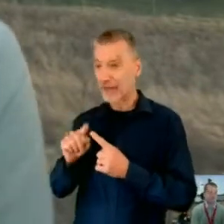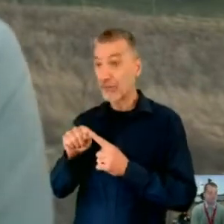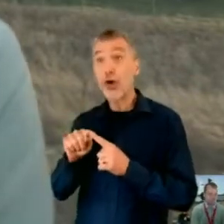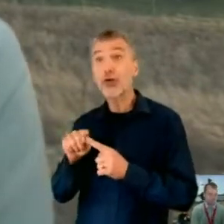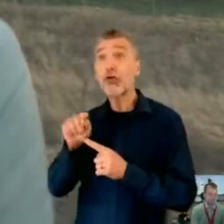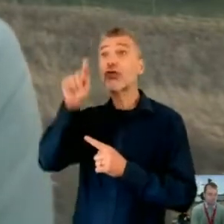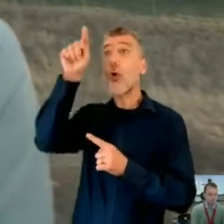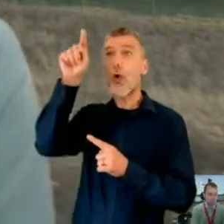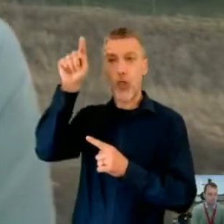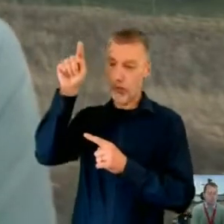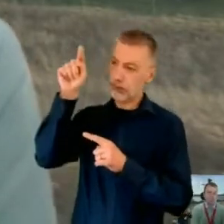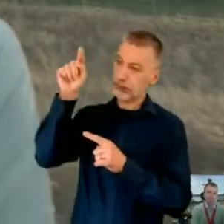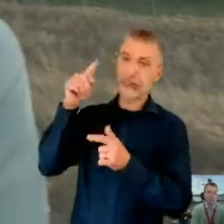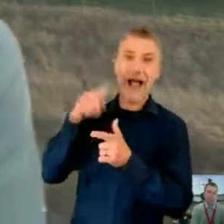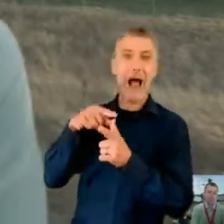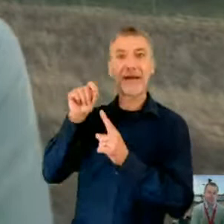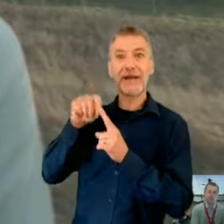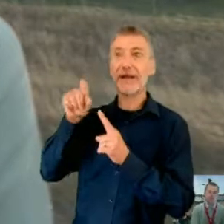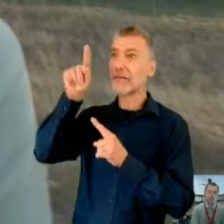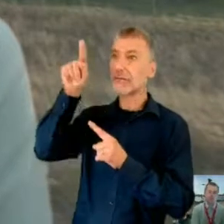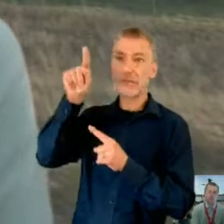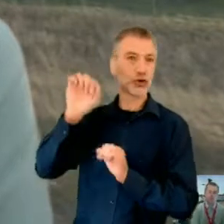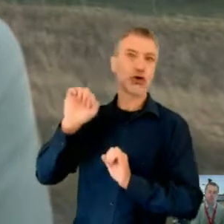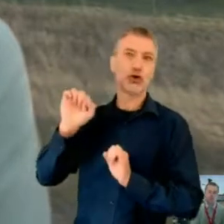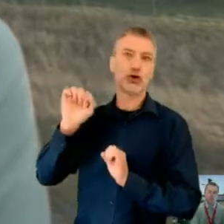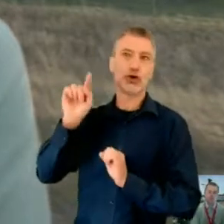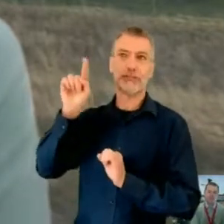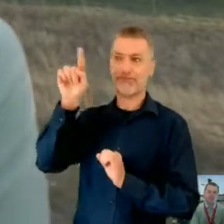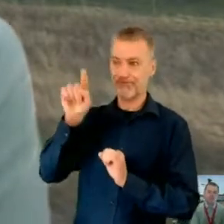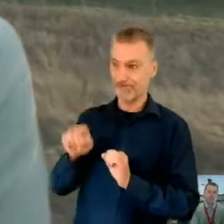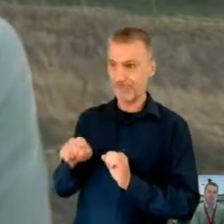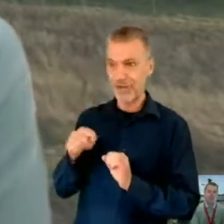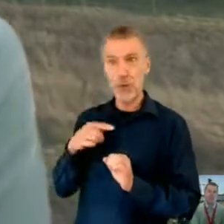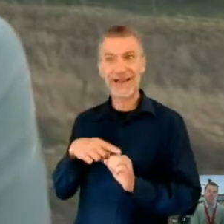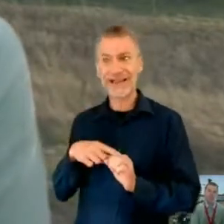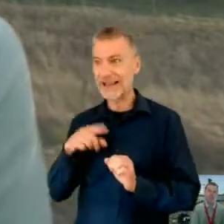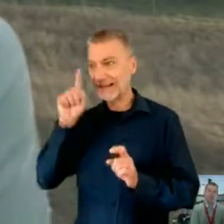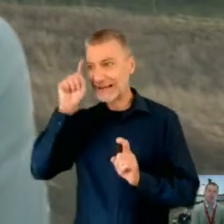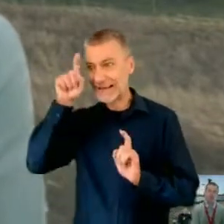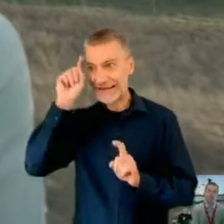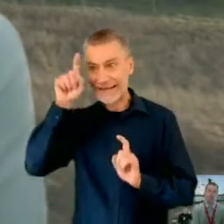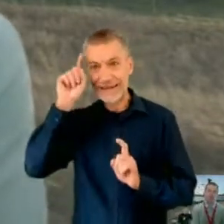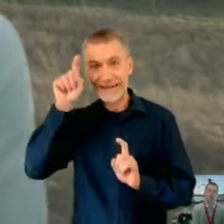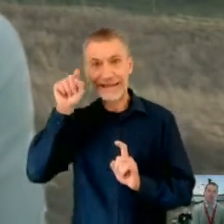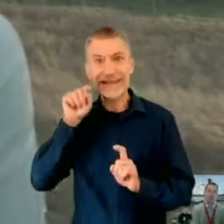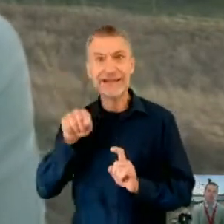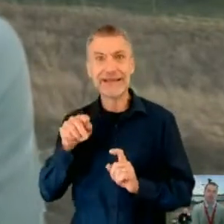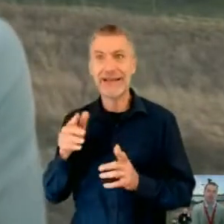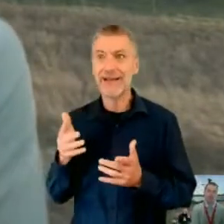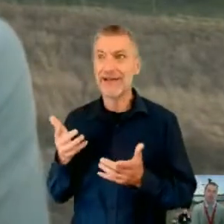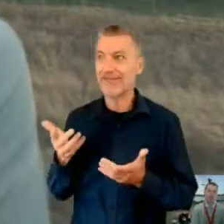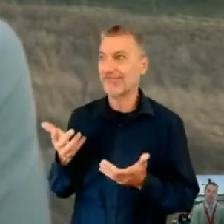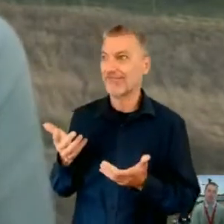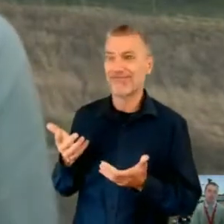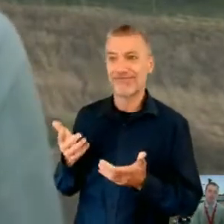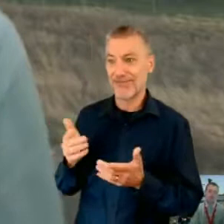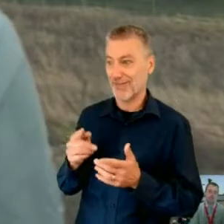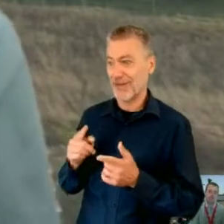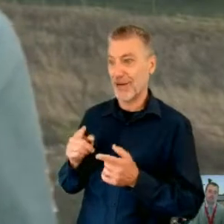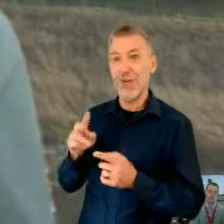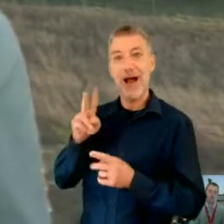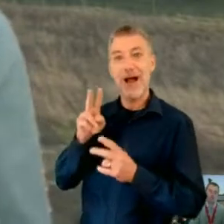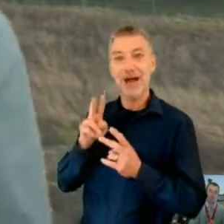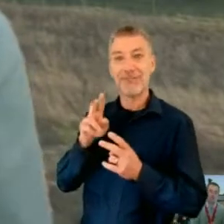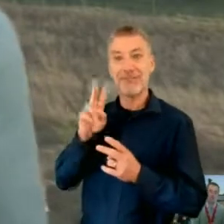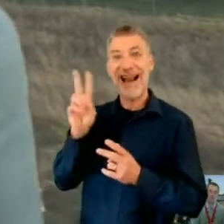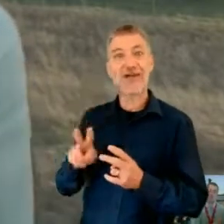institutions and college can help bring new ideas and innovation. So at the moment, there's no electrical wires past Edinburgh, which means our trains, once